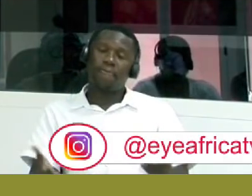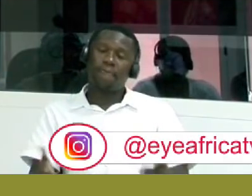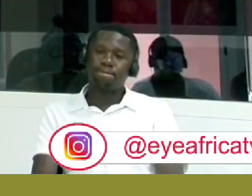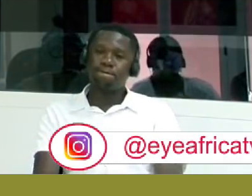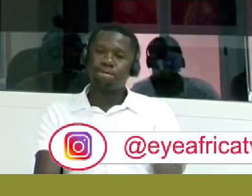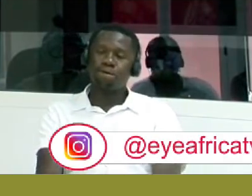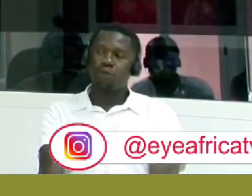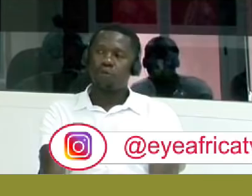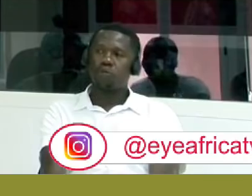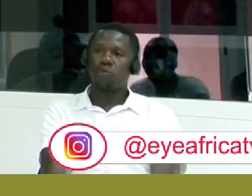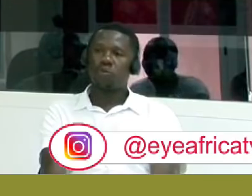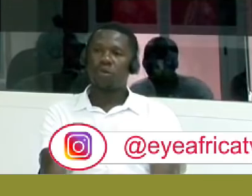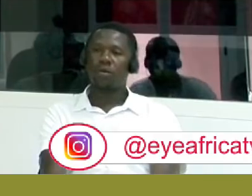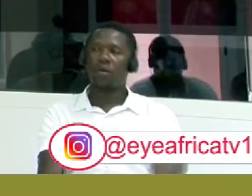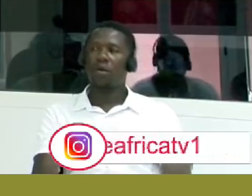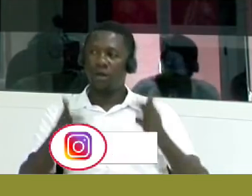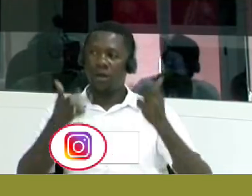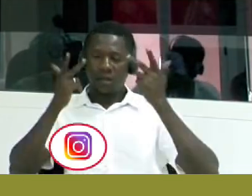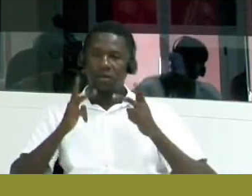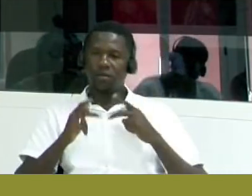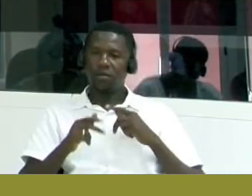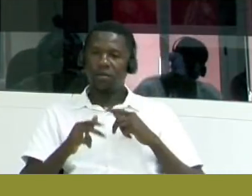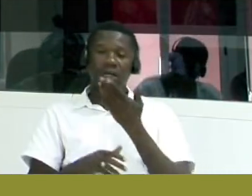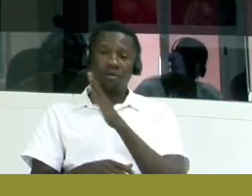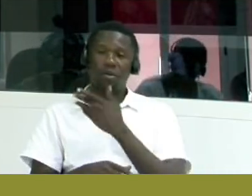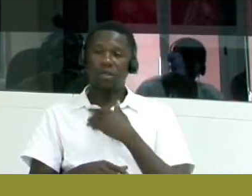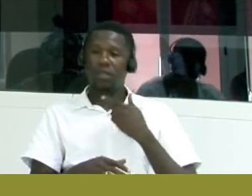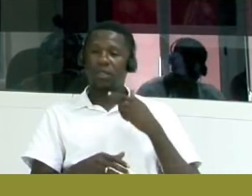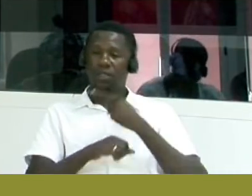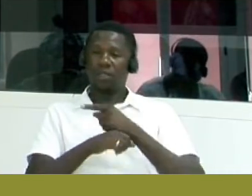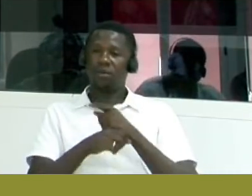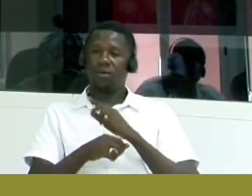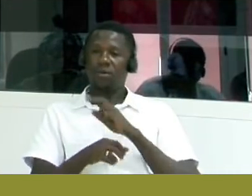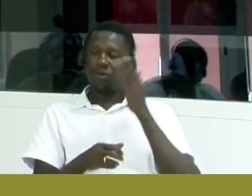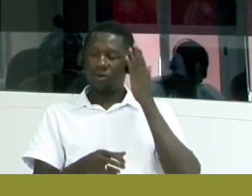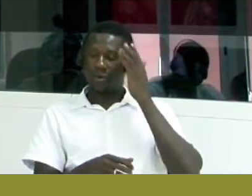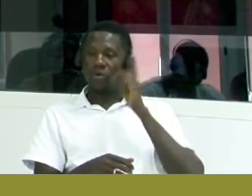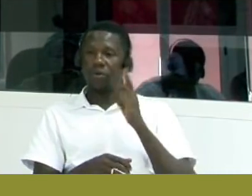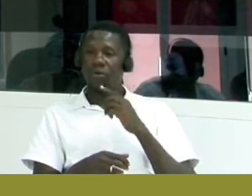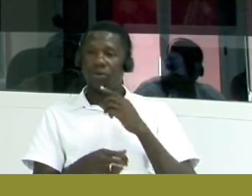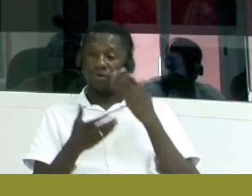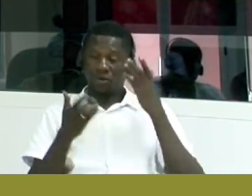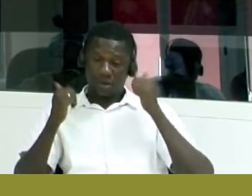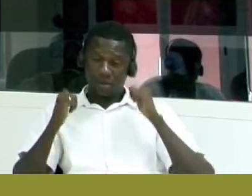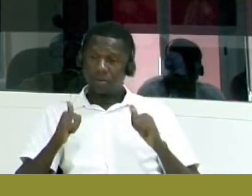Counsel, if anybody in the Gambia doesn't know what used to prevail, I'm not going to tell them that.